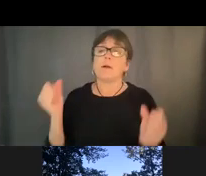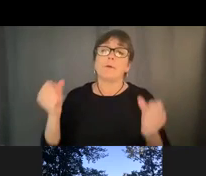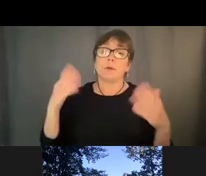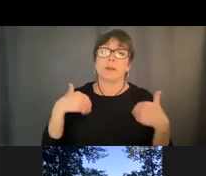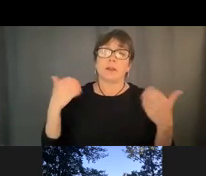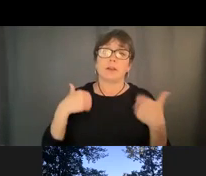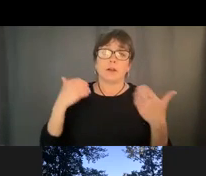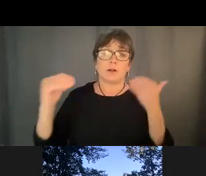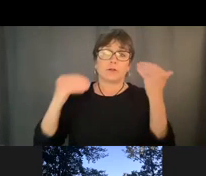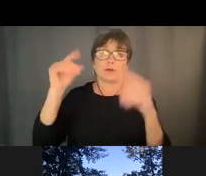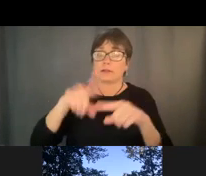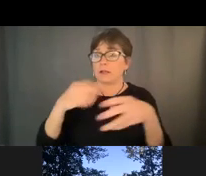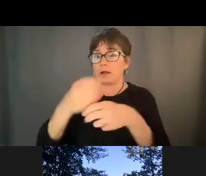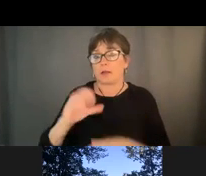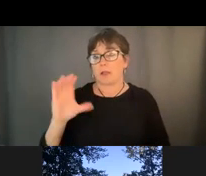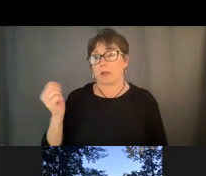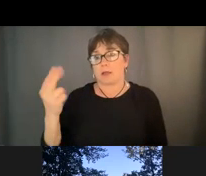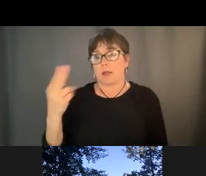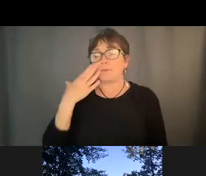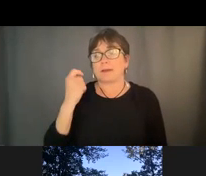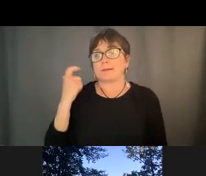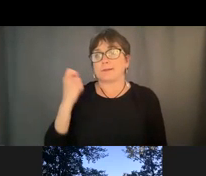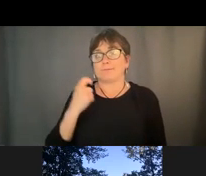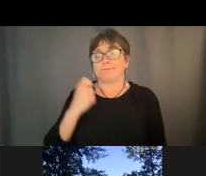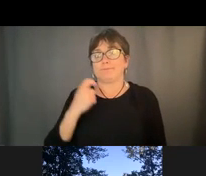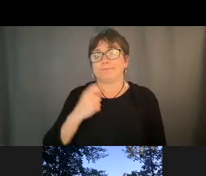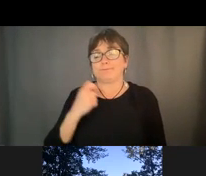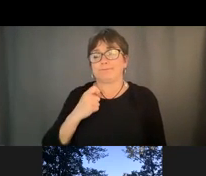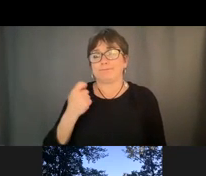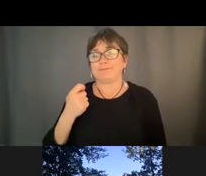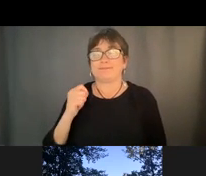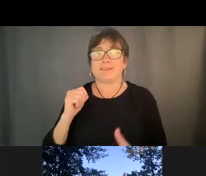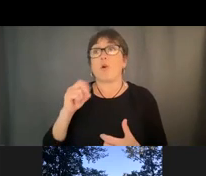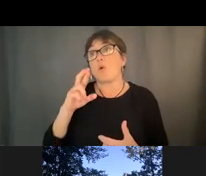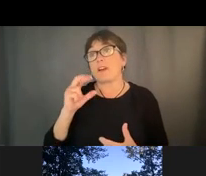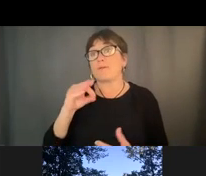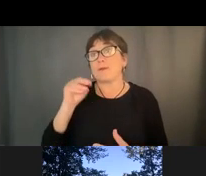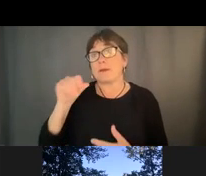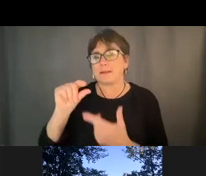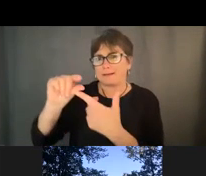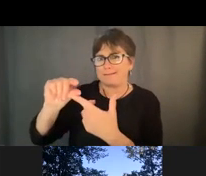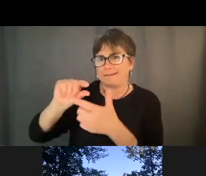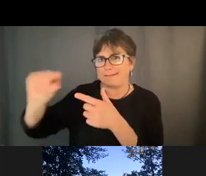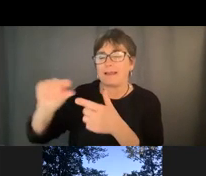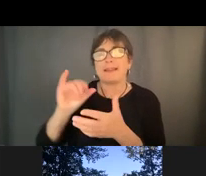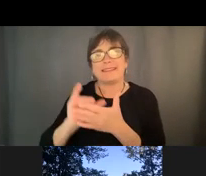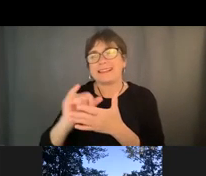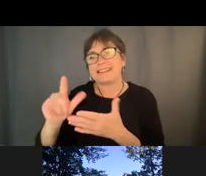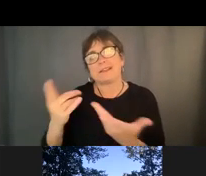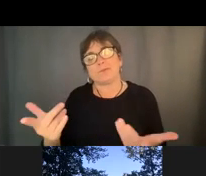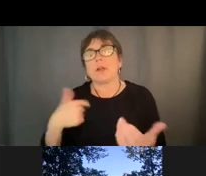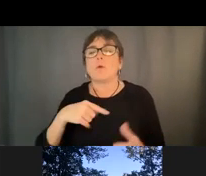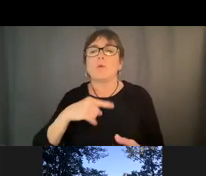cash because their benefits are a very small amount. We have offered gift cards and used that